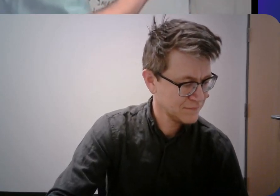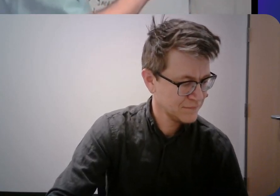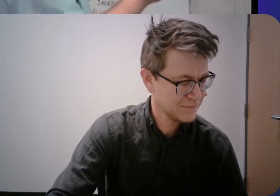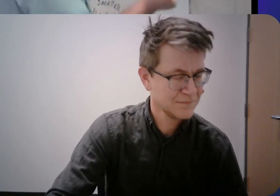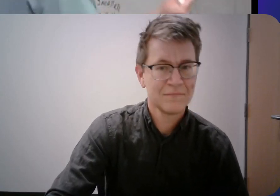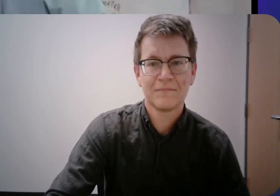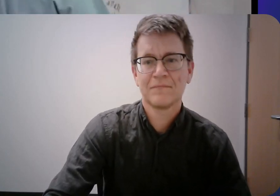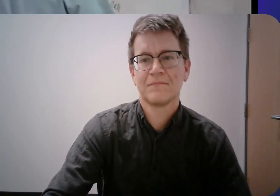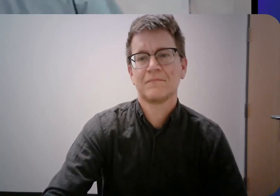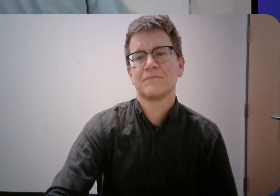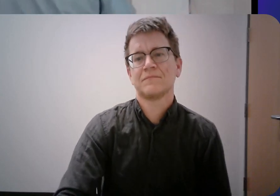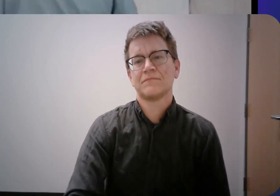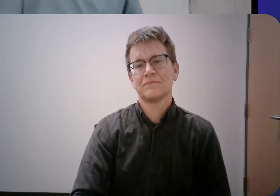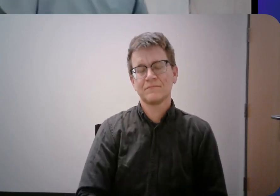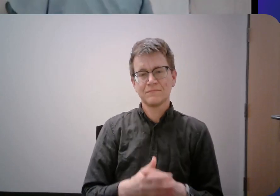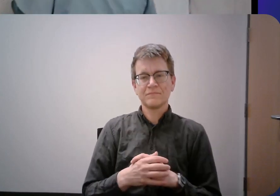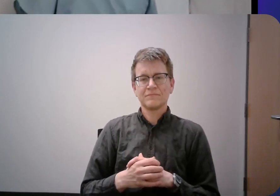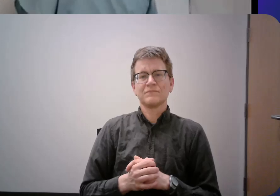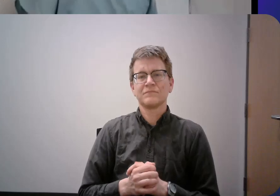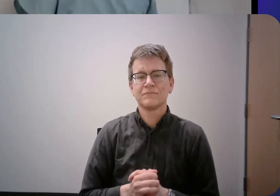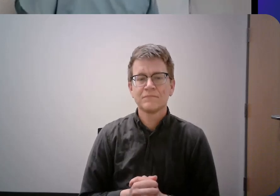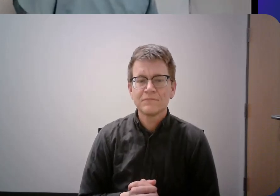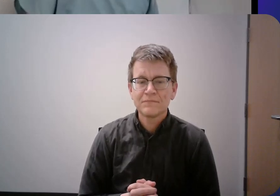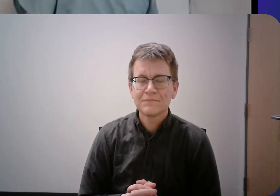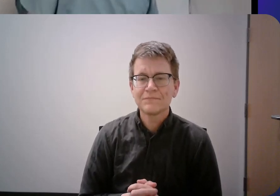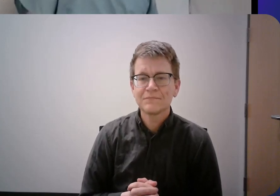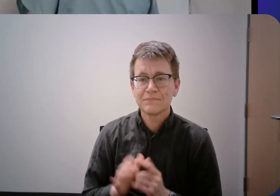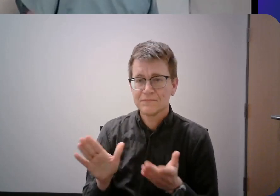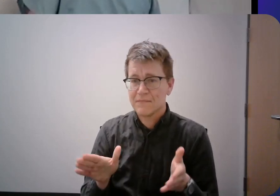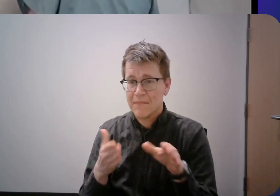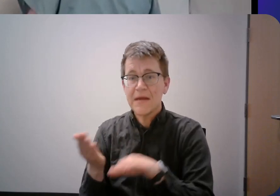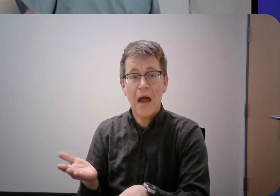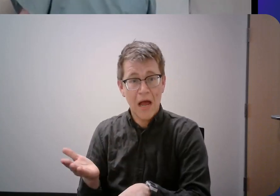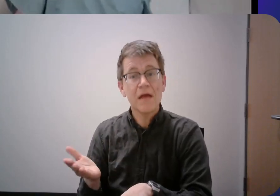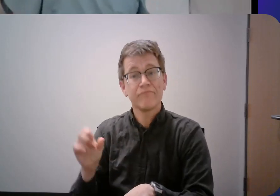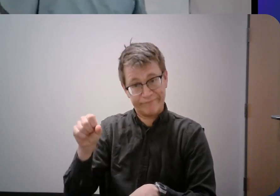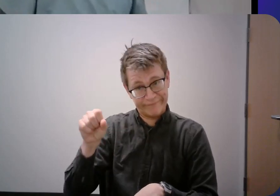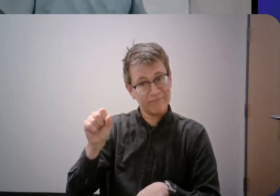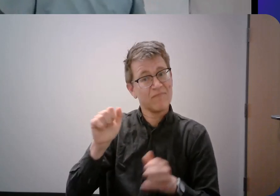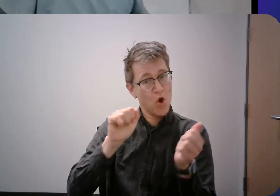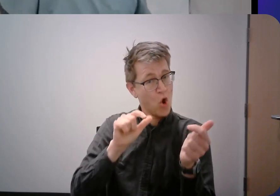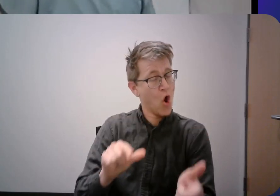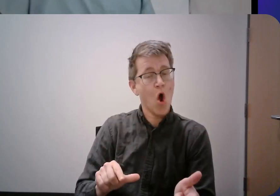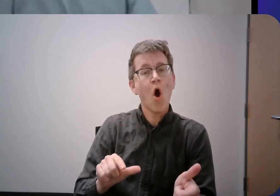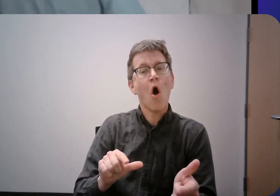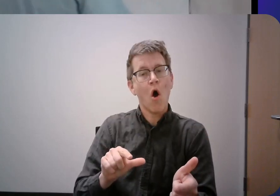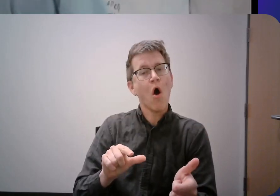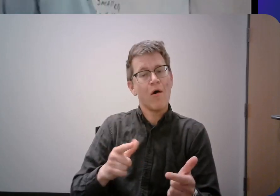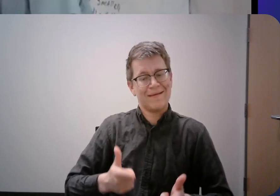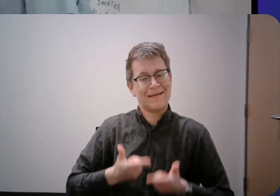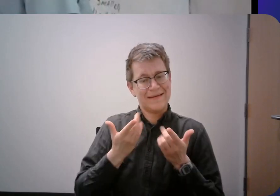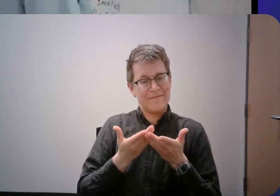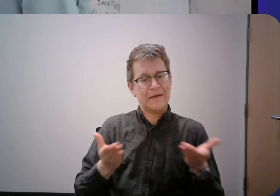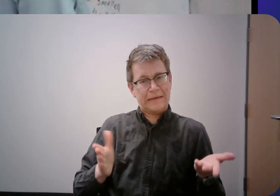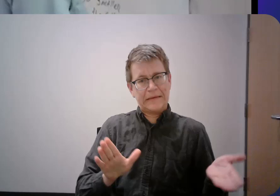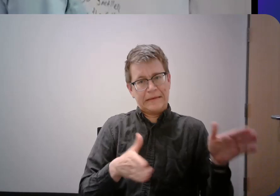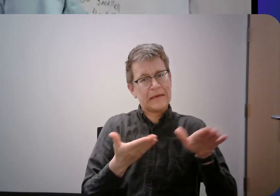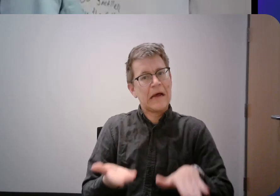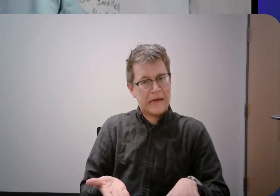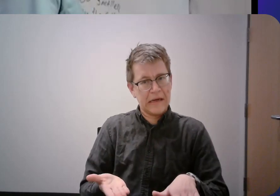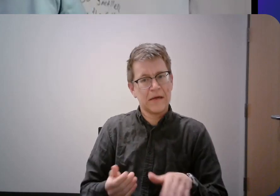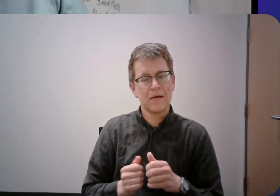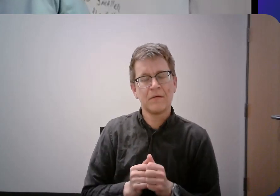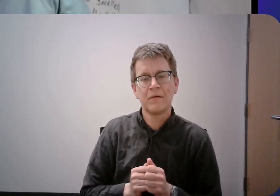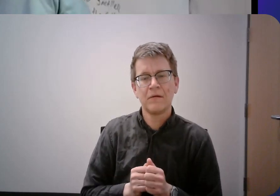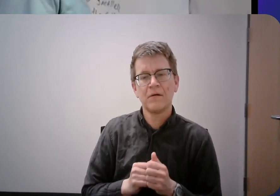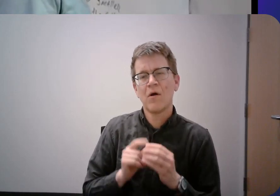Die? Yeah. I'll put that last. There's one more thing. We all have to make waste. You eat,